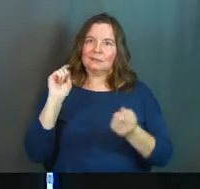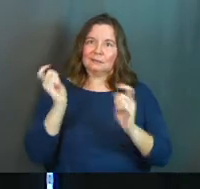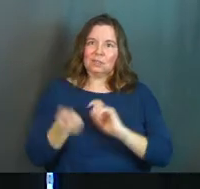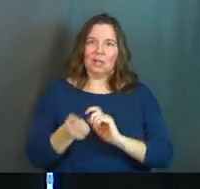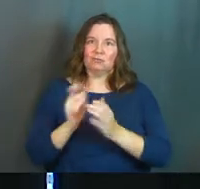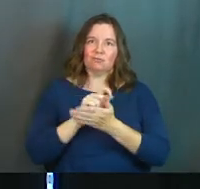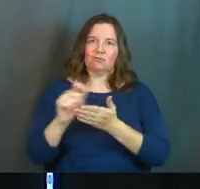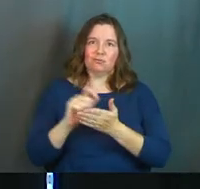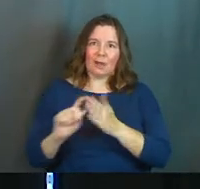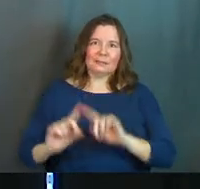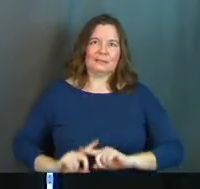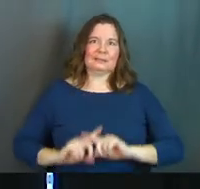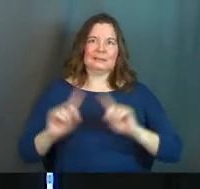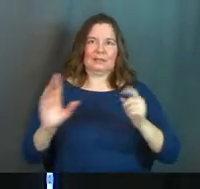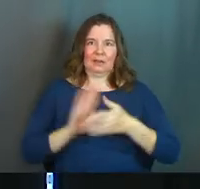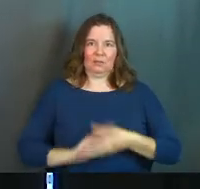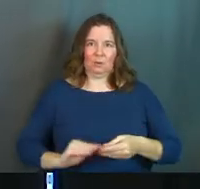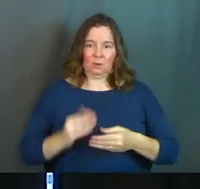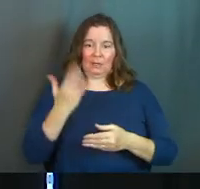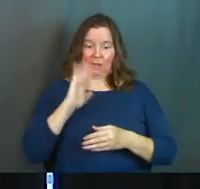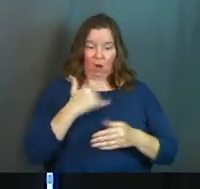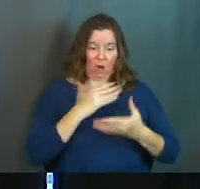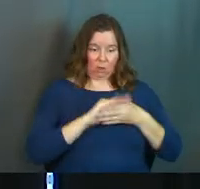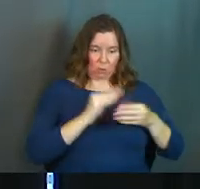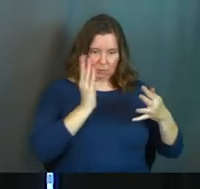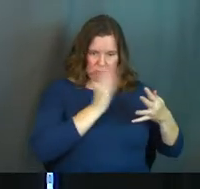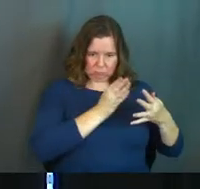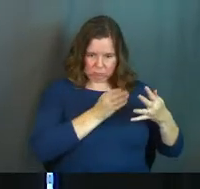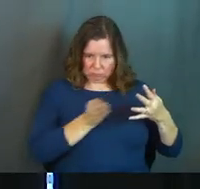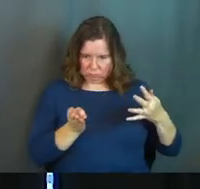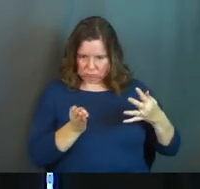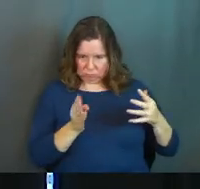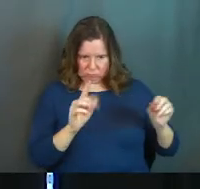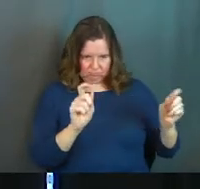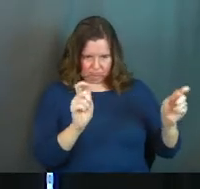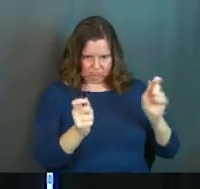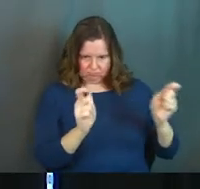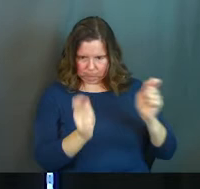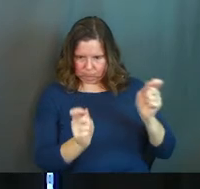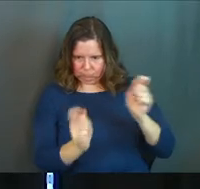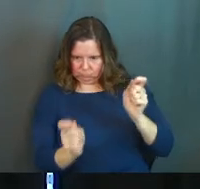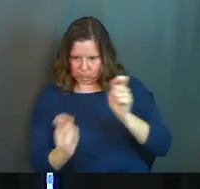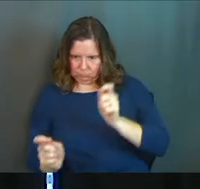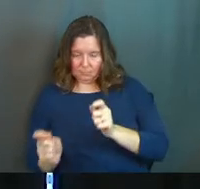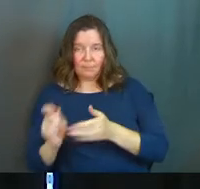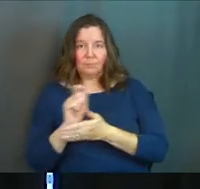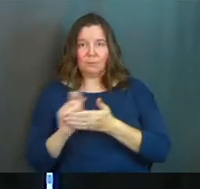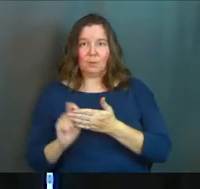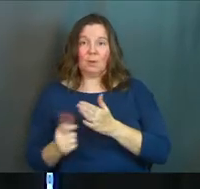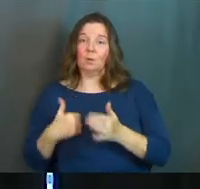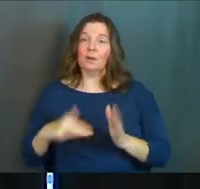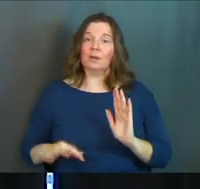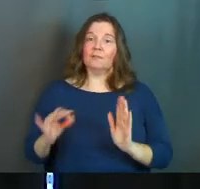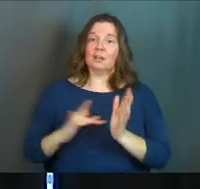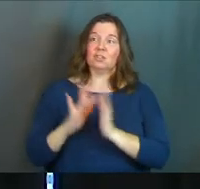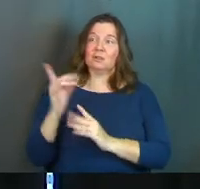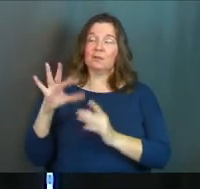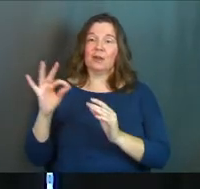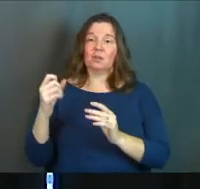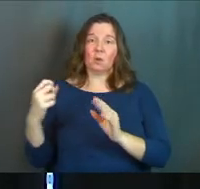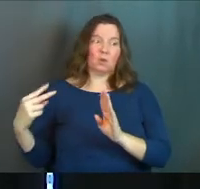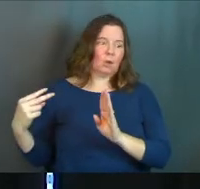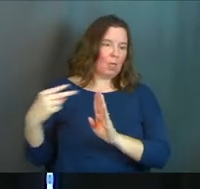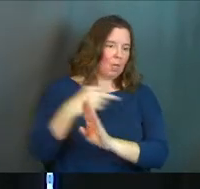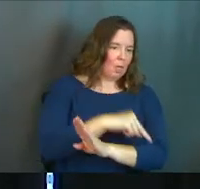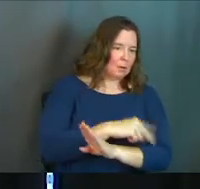story. God comes into our story on this earth, and once we find Jesus, what we find him doing is